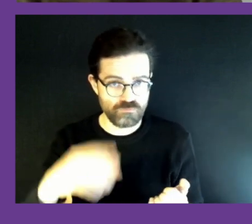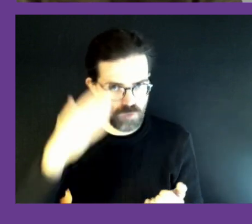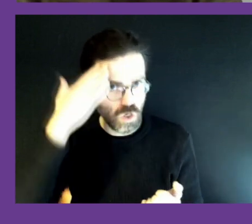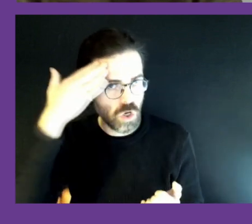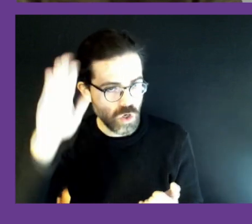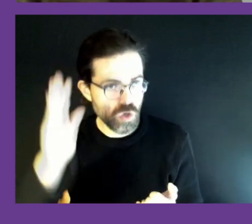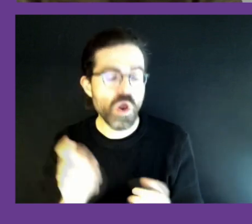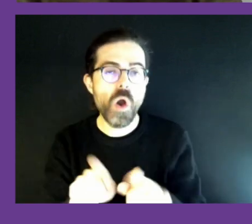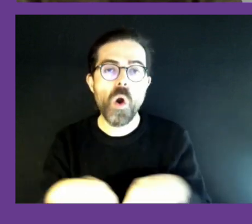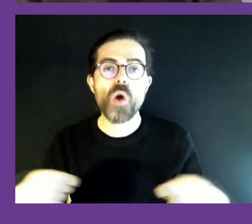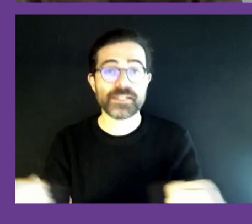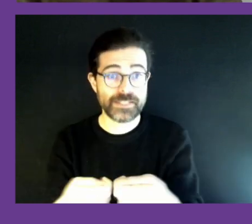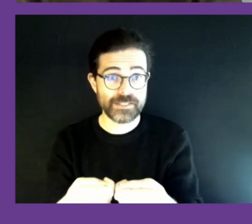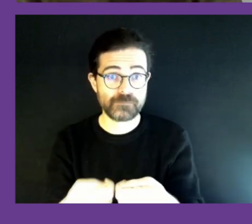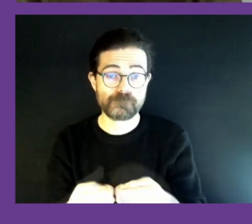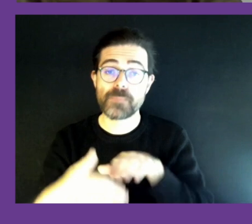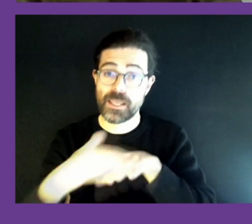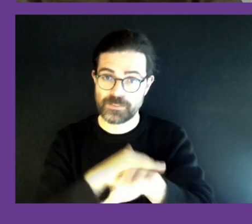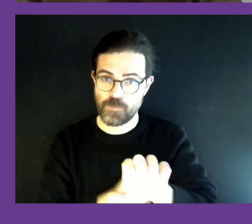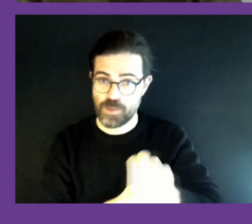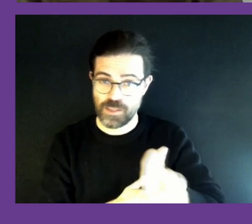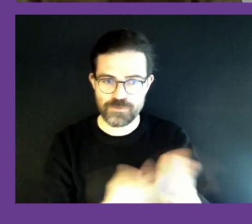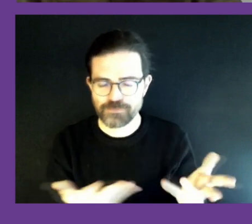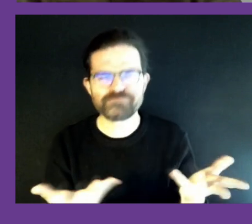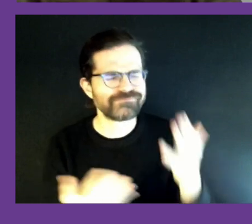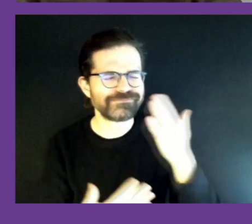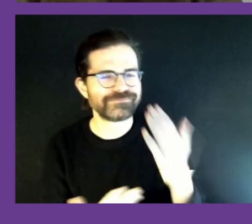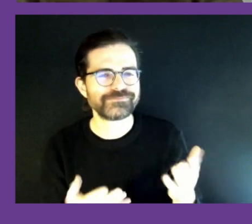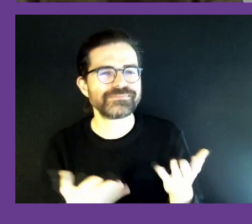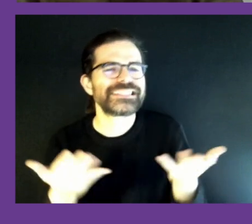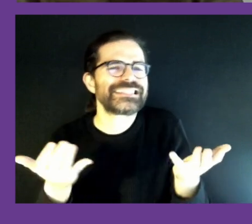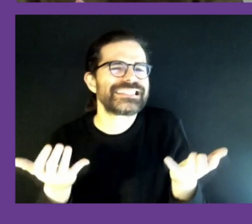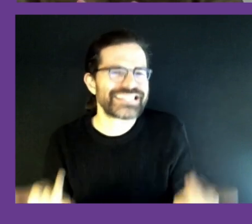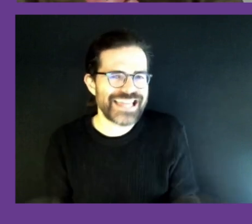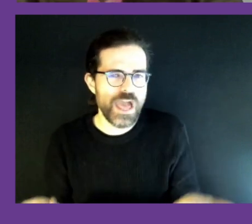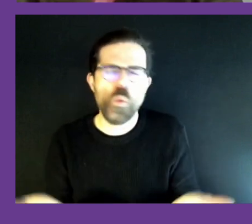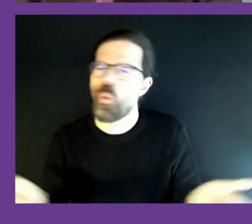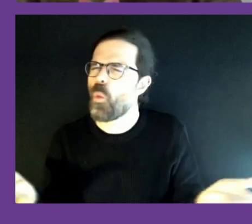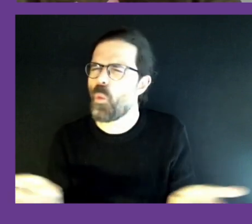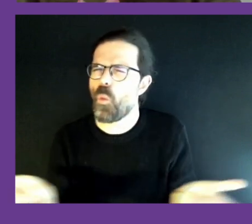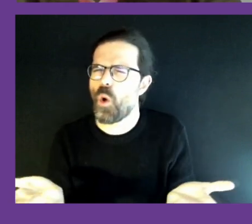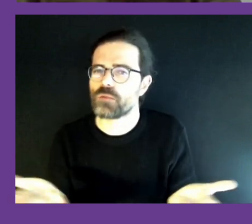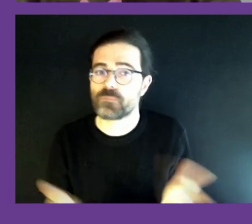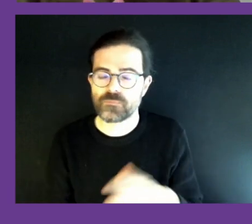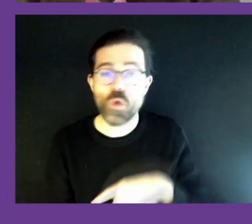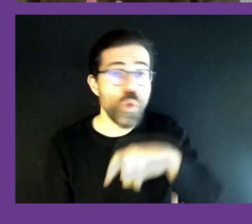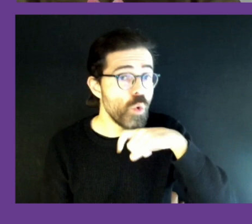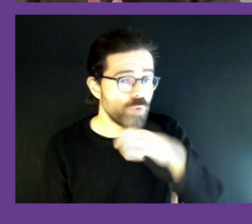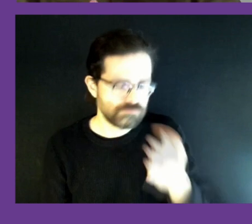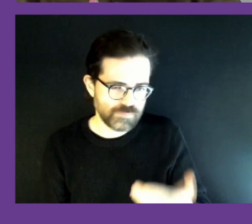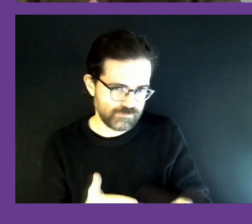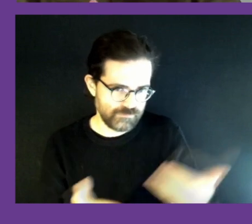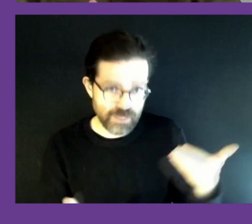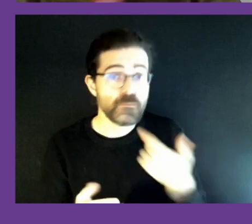AccessibleEU, what is it that we are all coming together to work towards? Well, primarily,